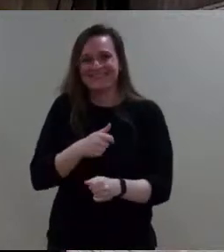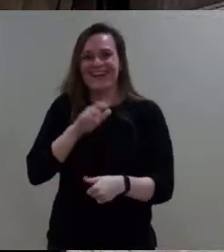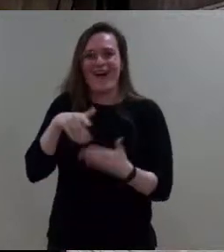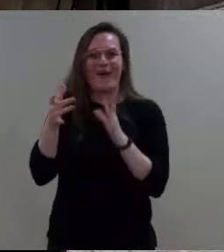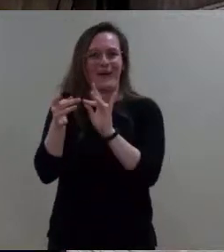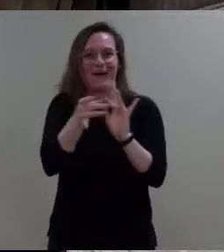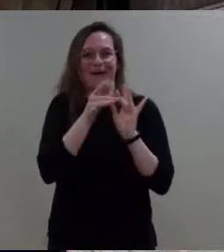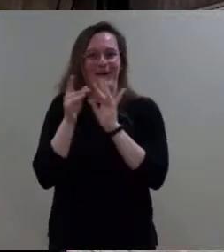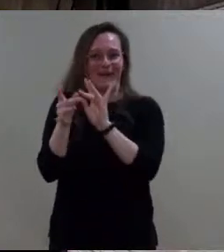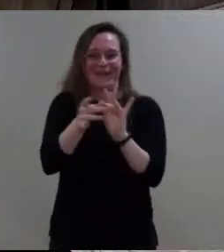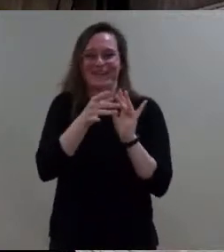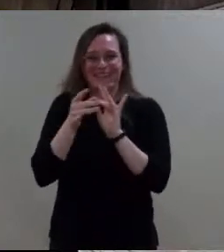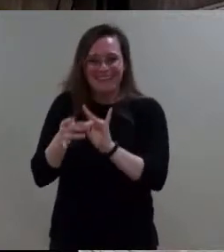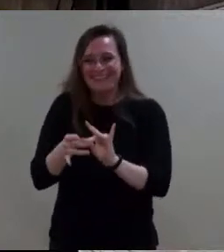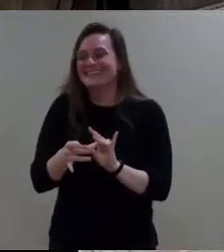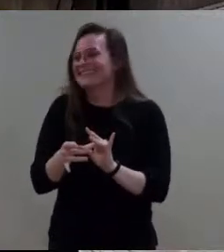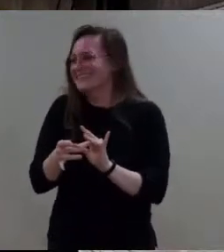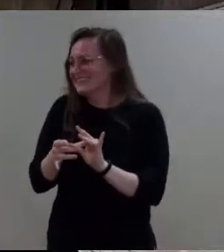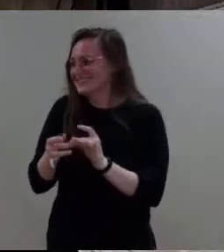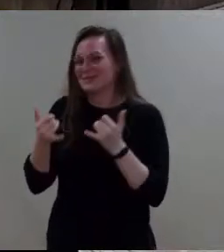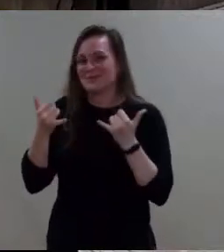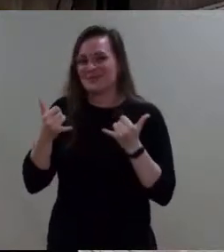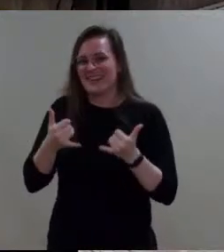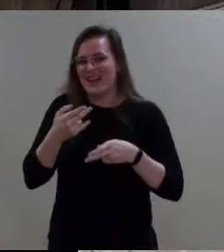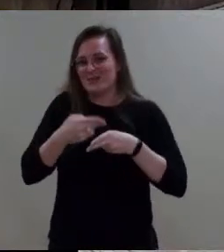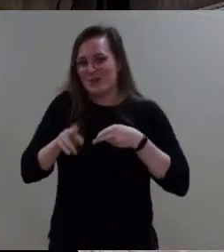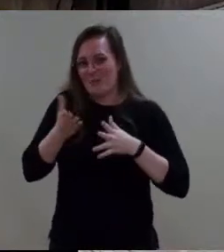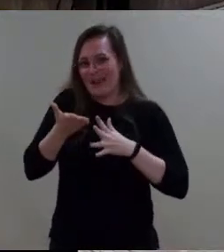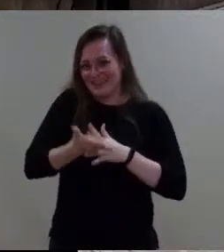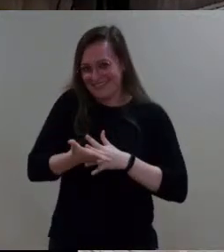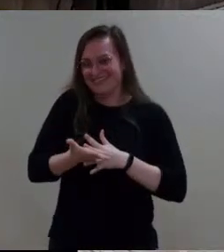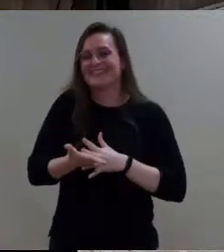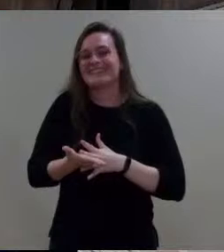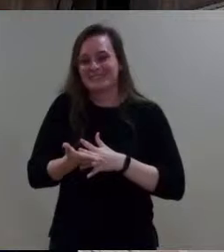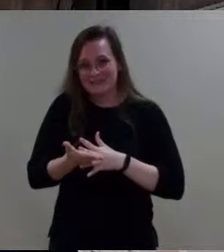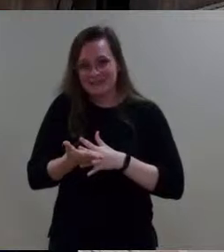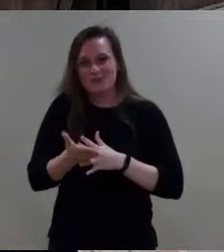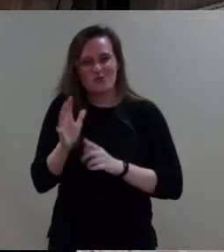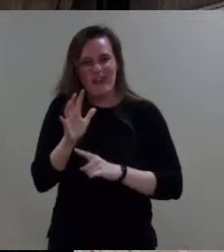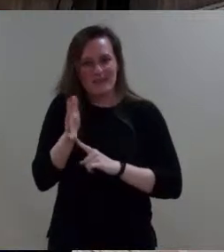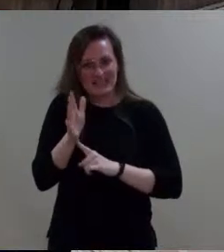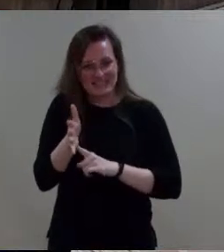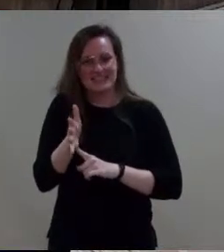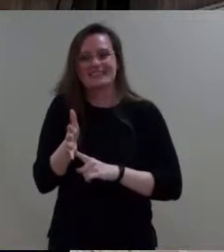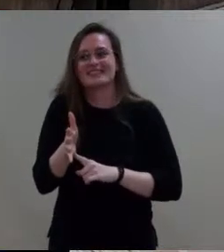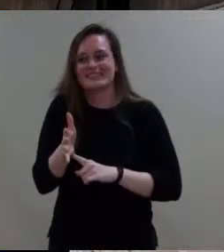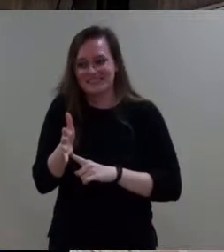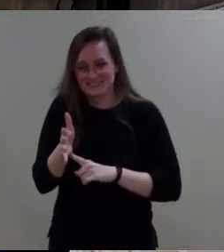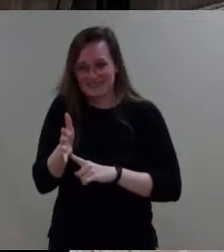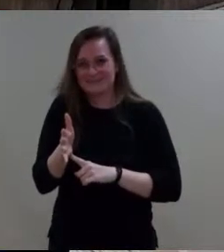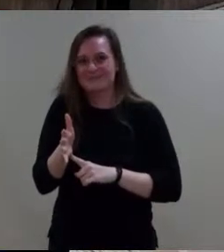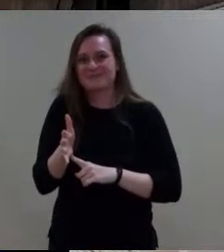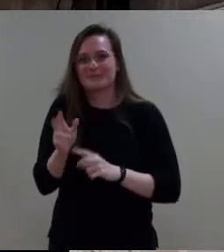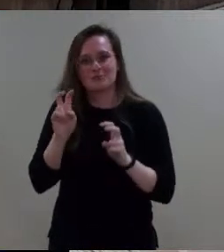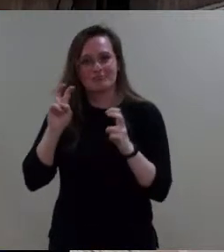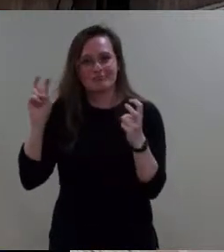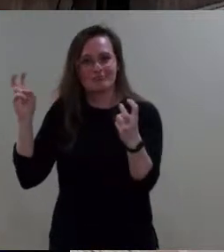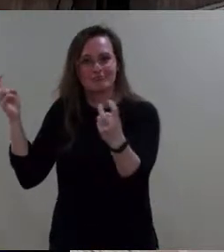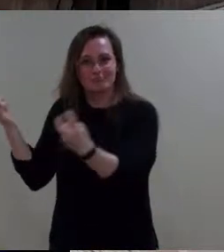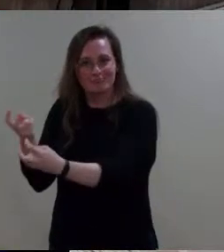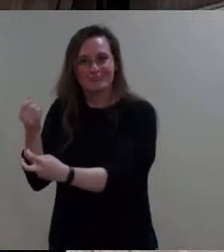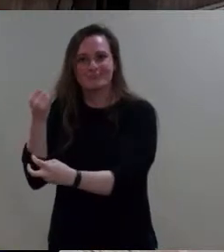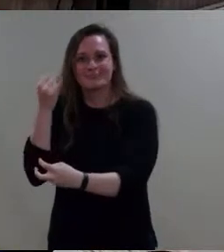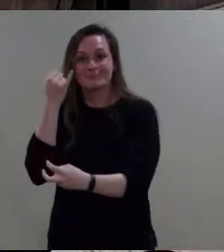flying out of our lips. And so we'll take a very short break for 5 minutes. Council in place if there are